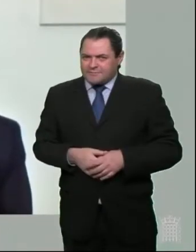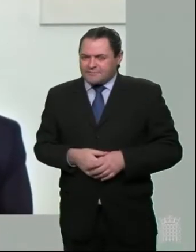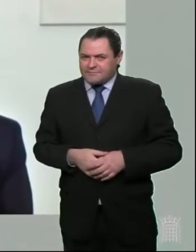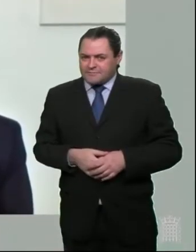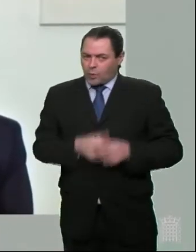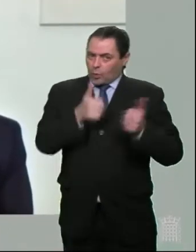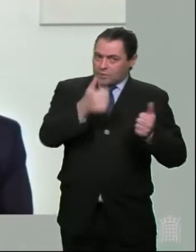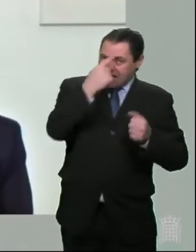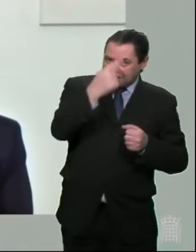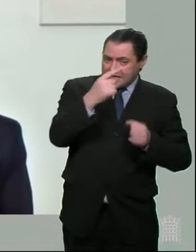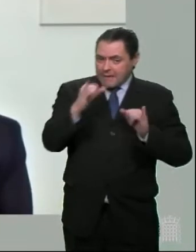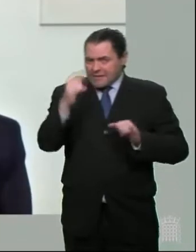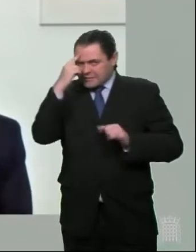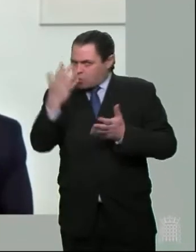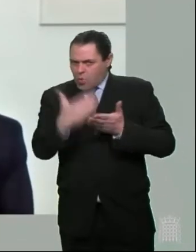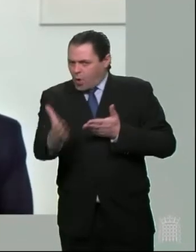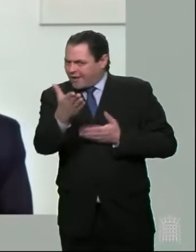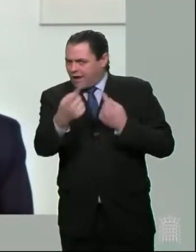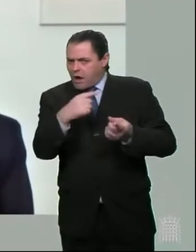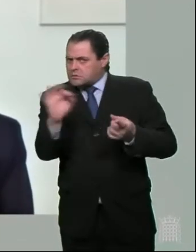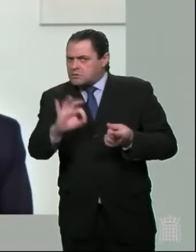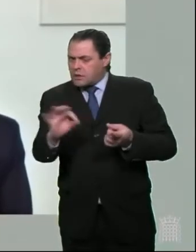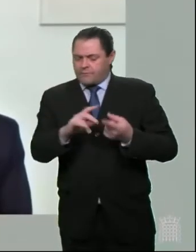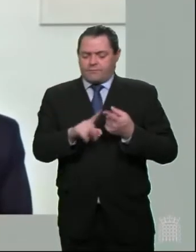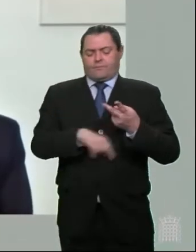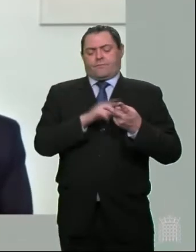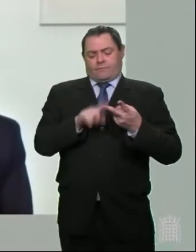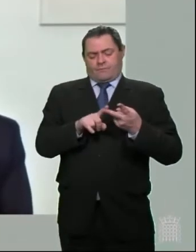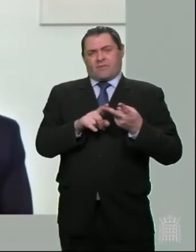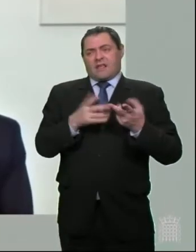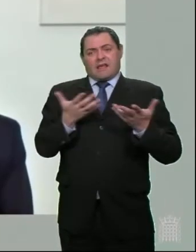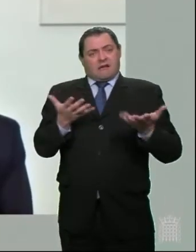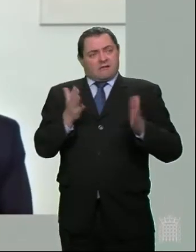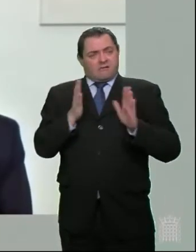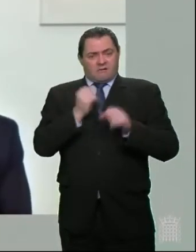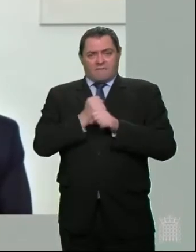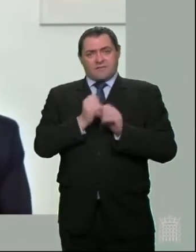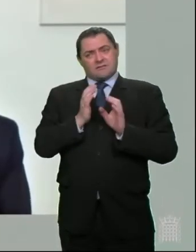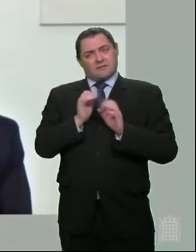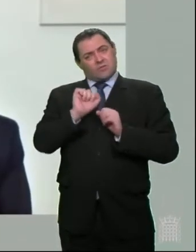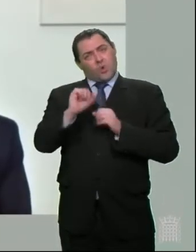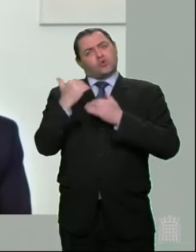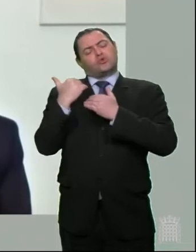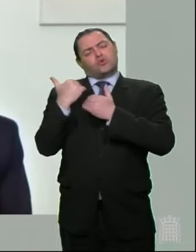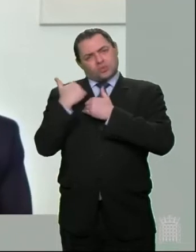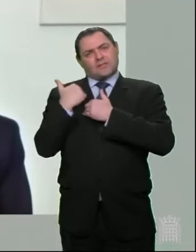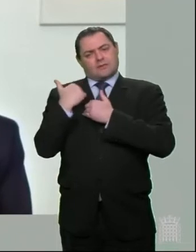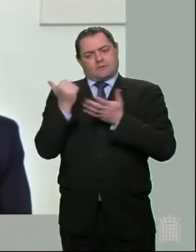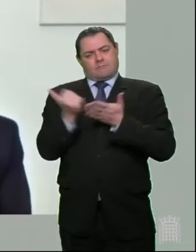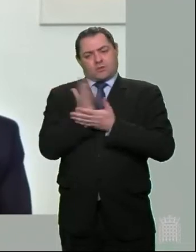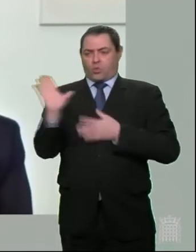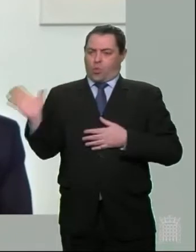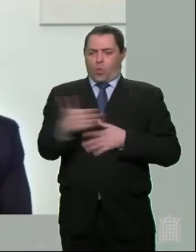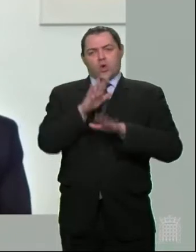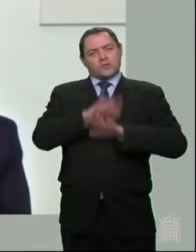bad idea. In the meantime, the government's got a duty to ensure that every single child